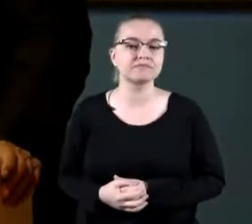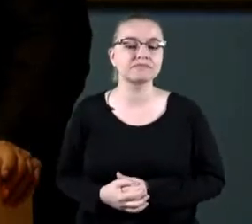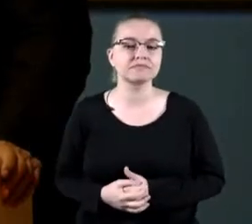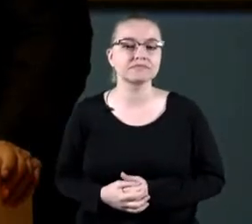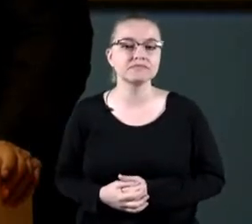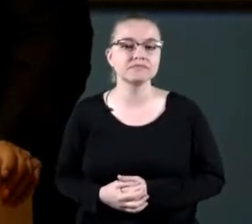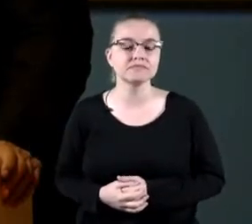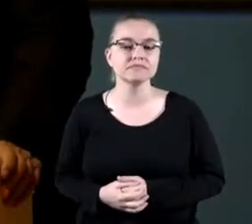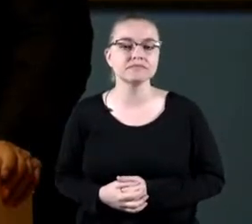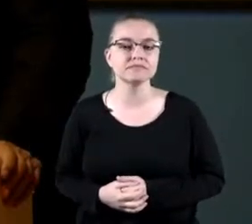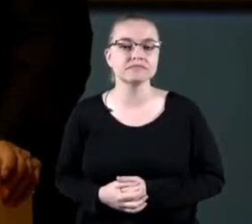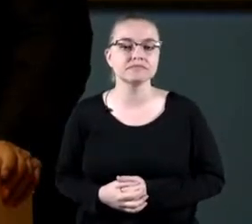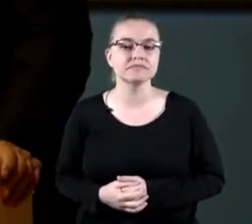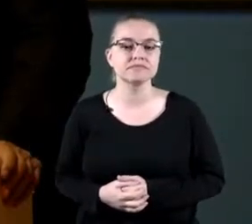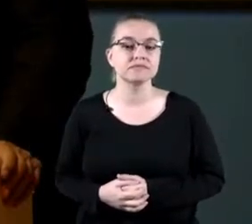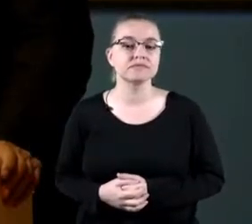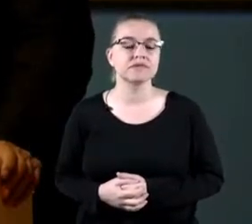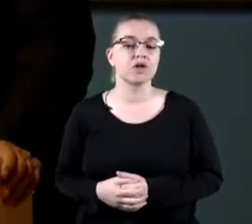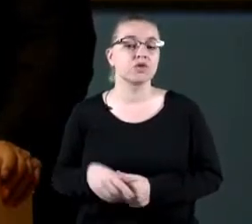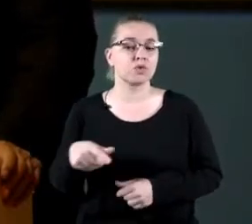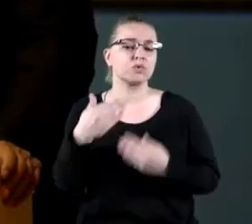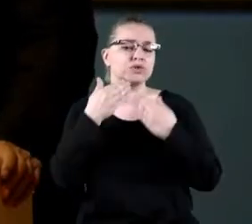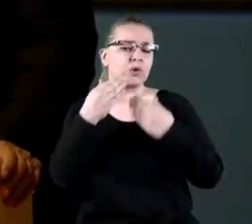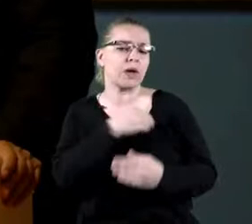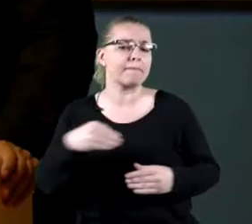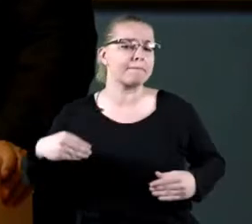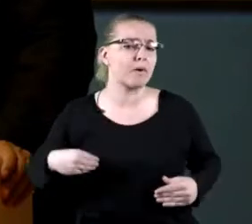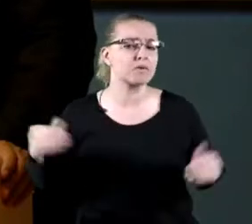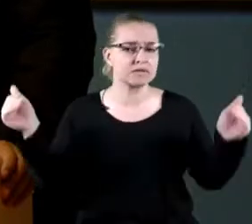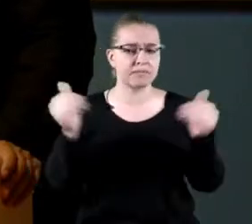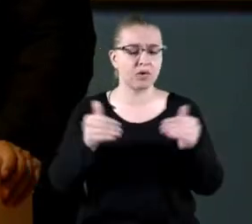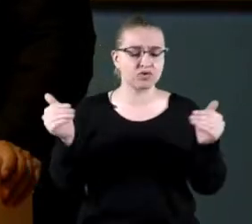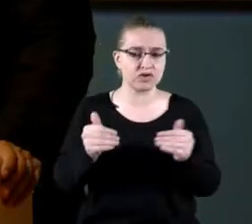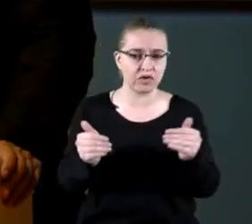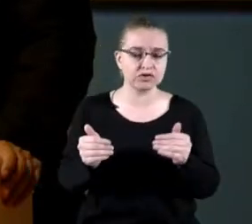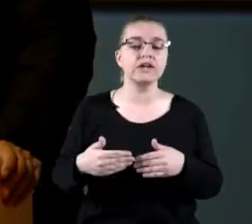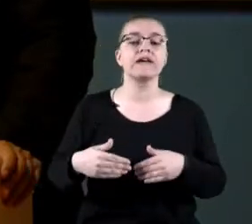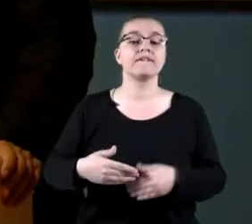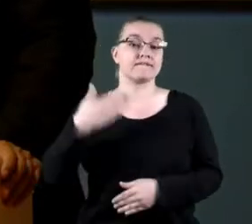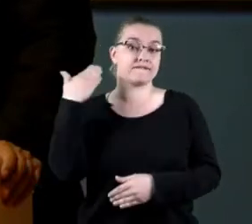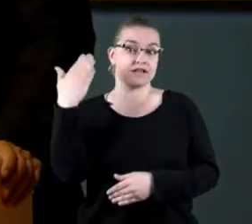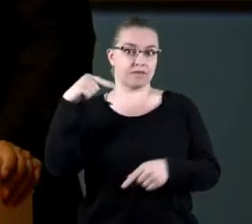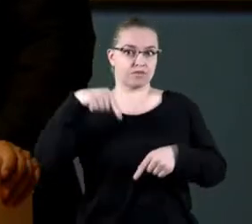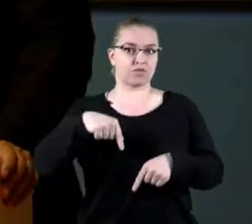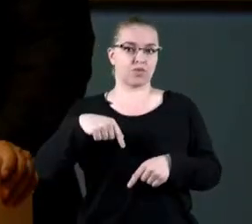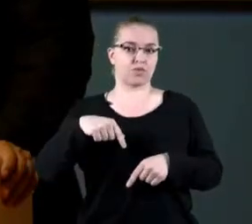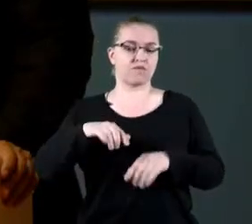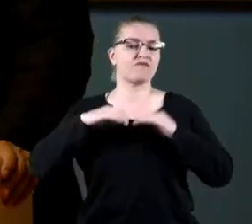to Poland for this opportunity, and welcome to the World Urban Forum of UN Habitat.